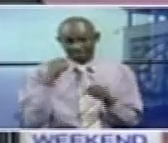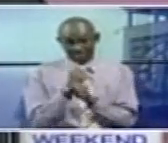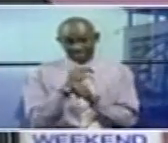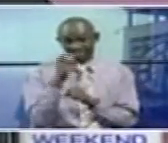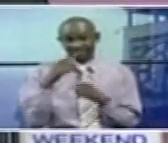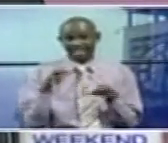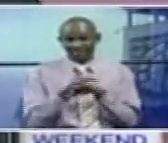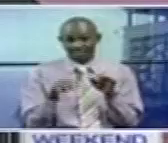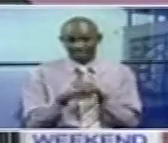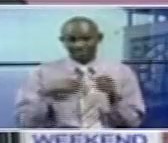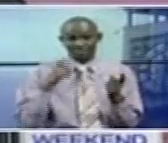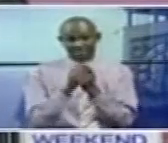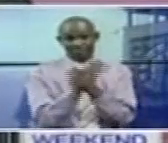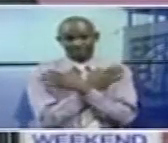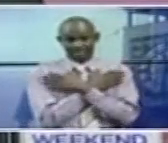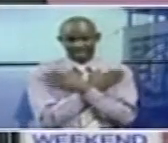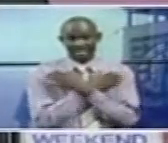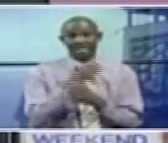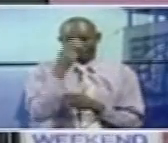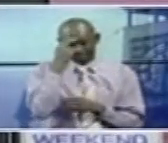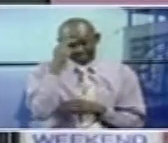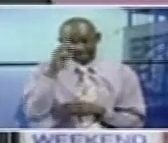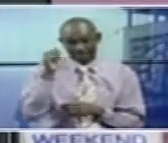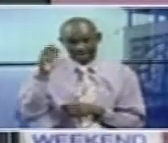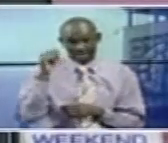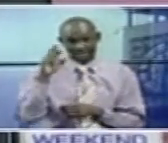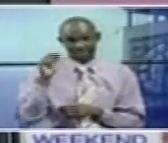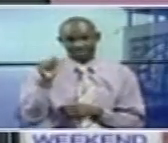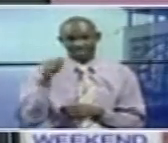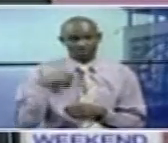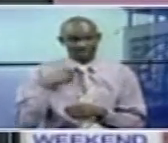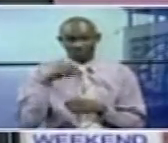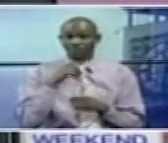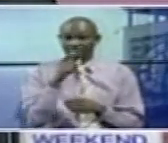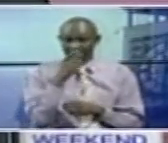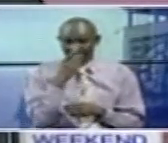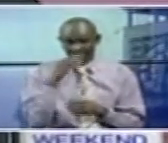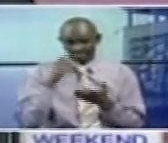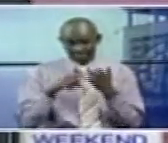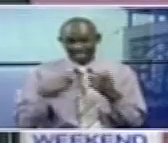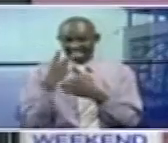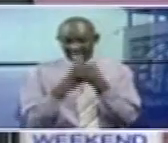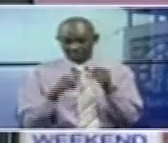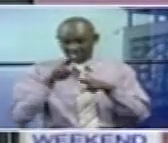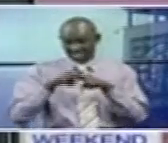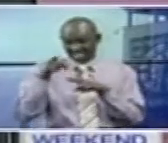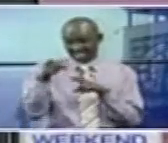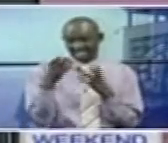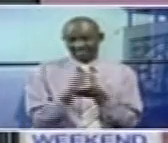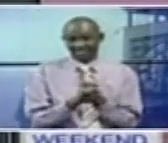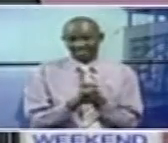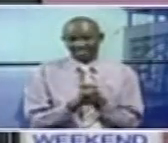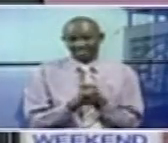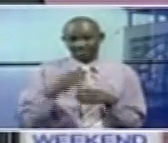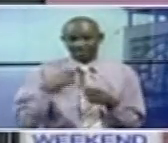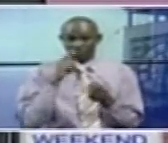eclipsed everything, was meeting my partner in Masai Mara. We got out of dinner one day, and there was this couple sitting around a campfire.